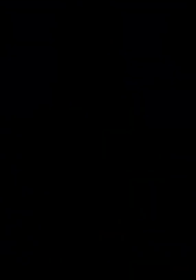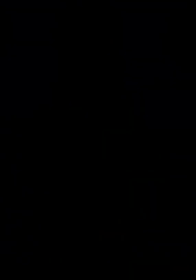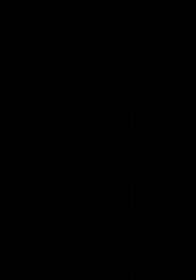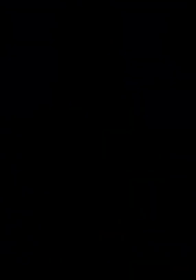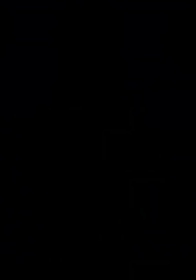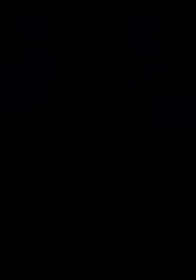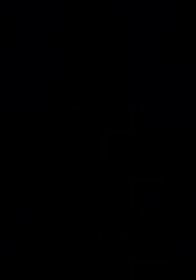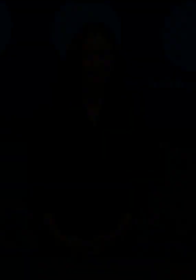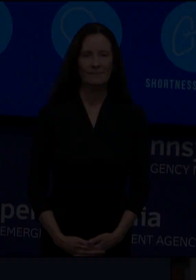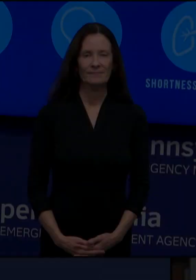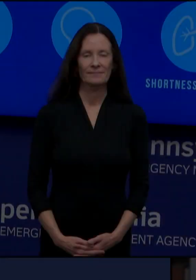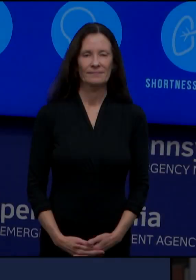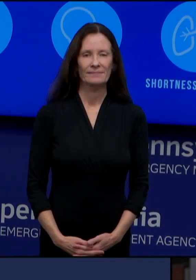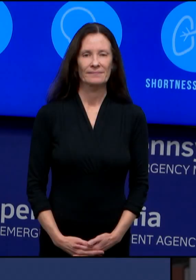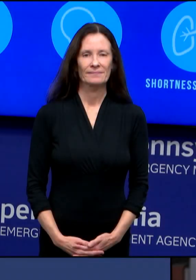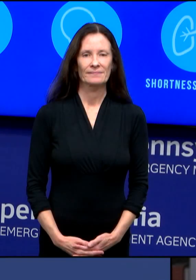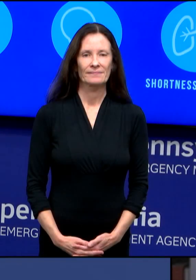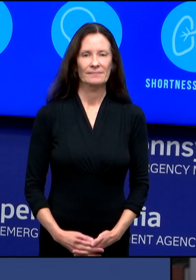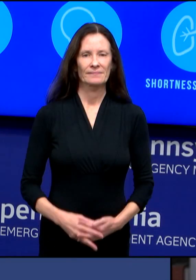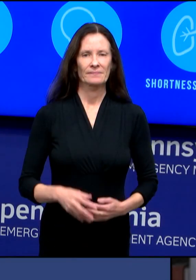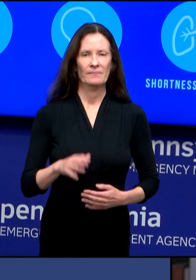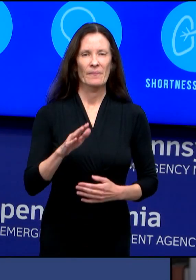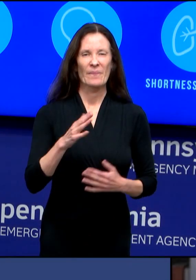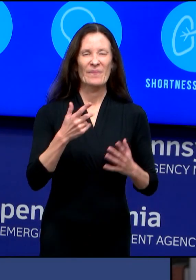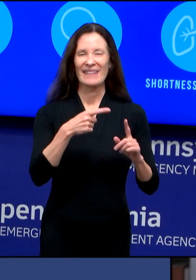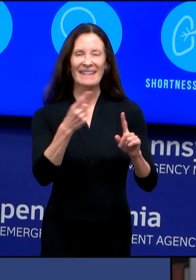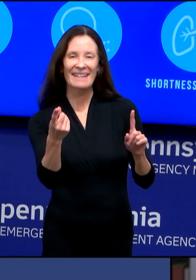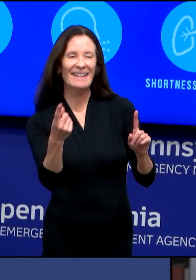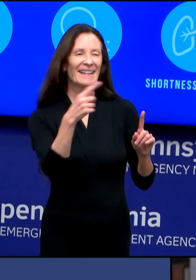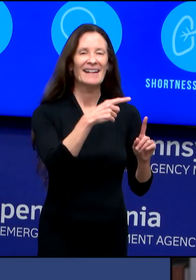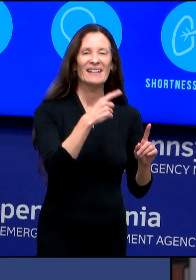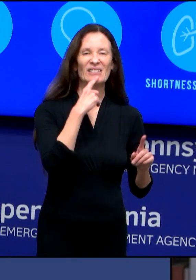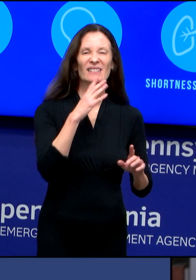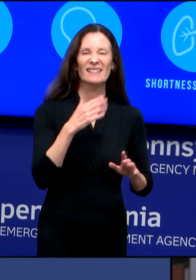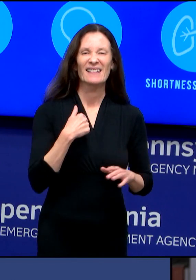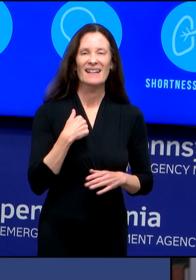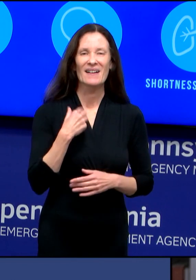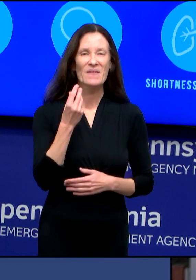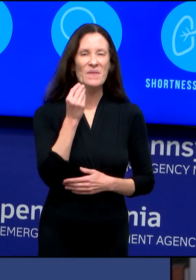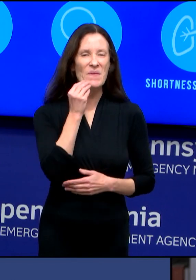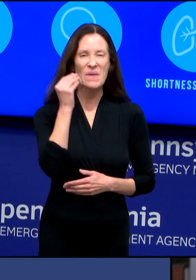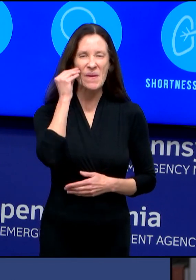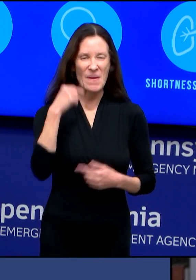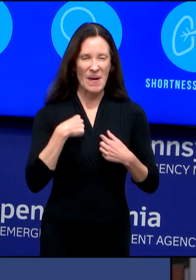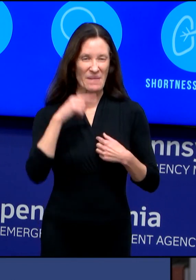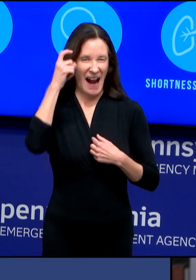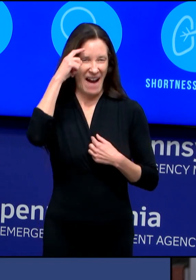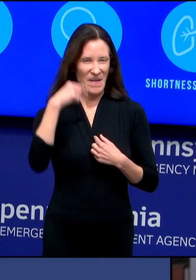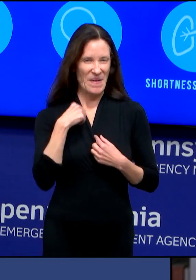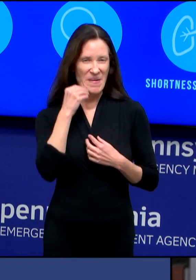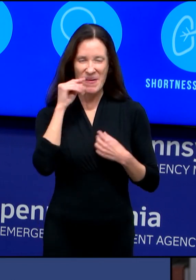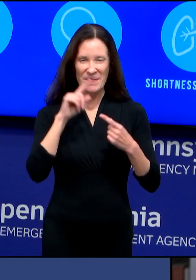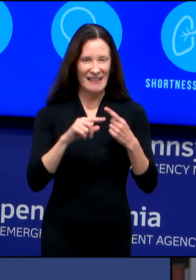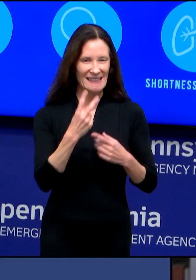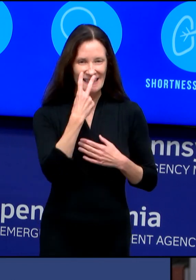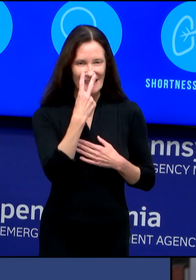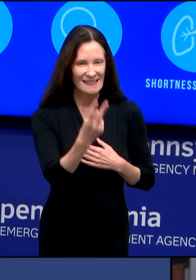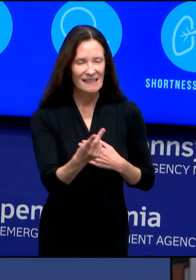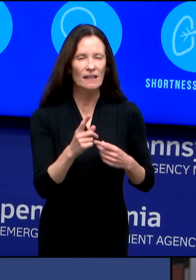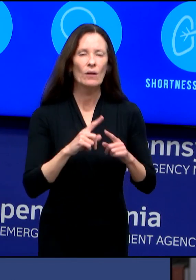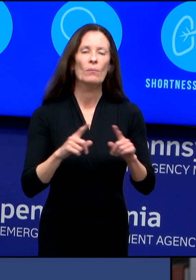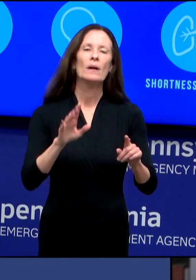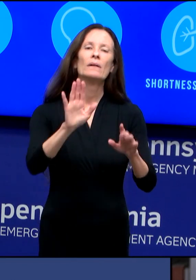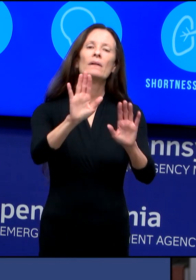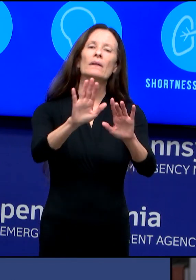So I think you meant you're turning it back to me. I'm at home, so I can't see what you're doing. But I again appreciate